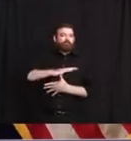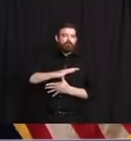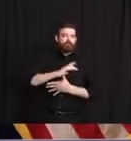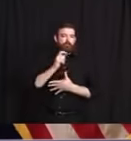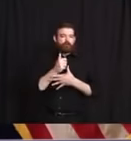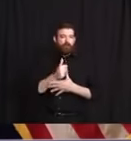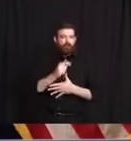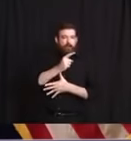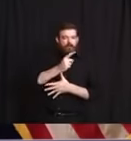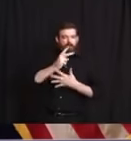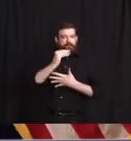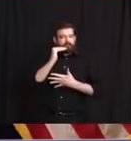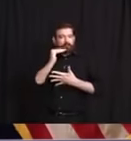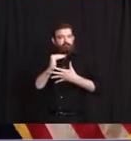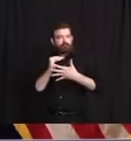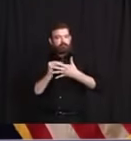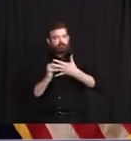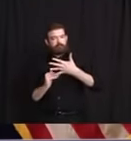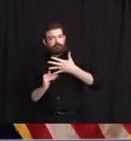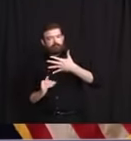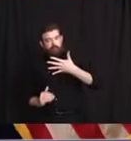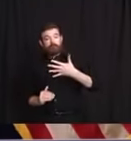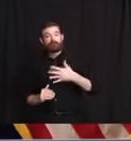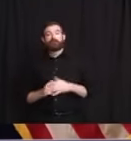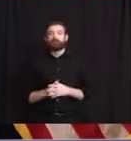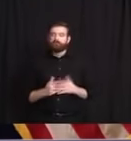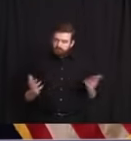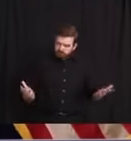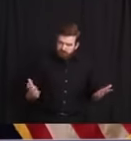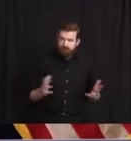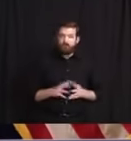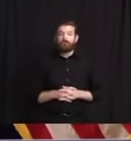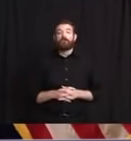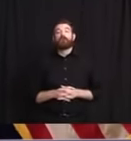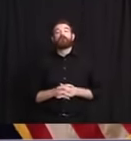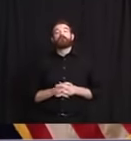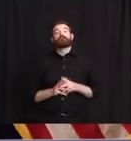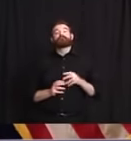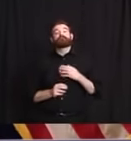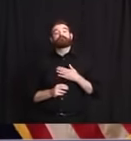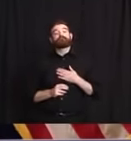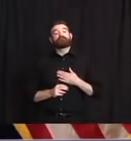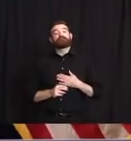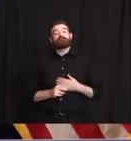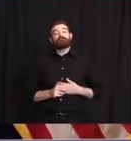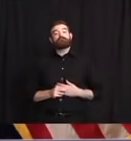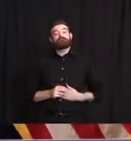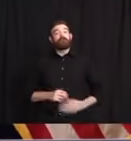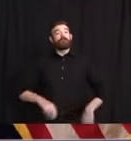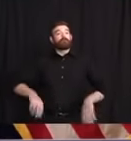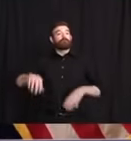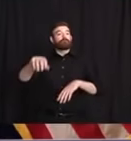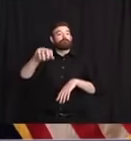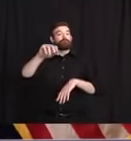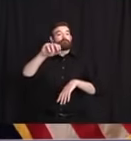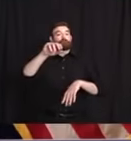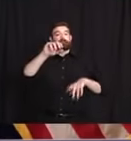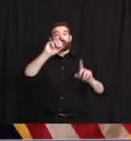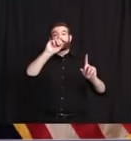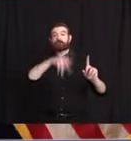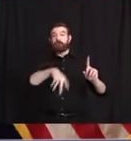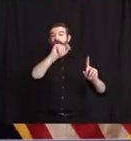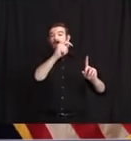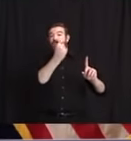I want to remind everybody, by the way, because I looked it up, the 9/11 Commission was established in late November